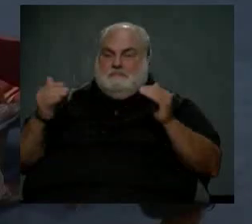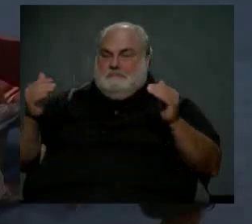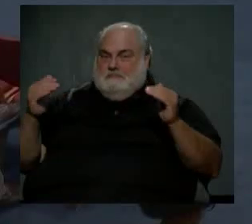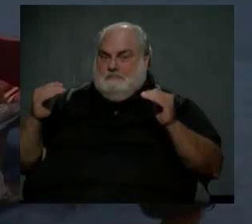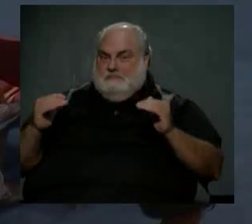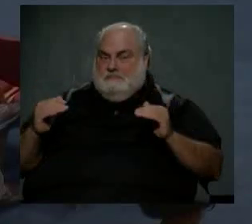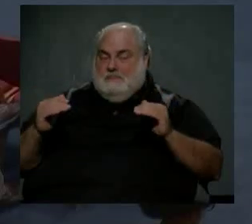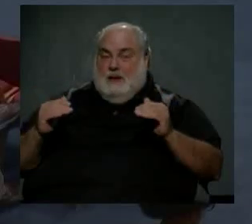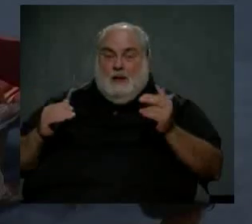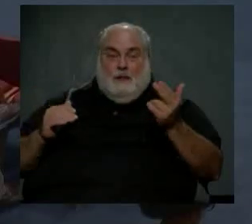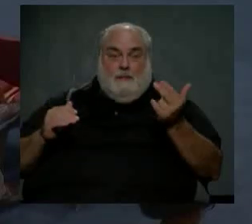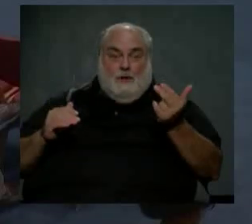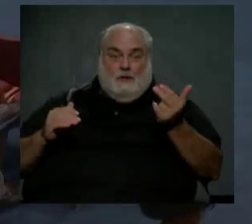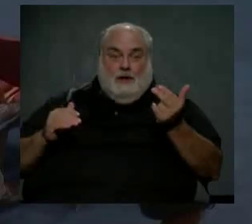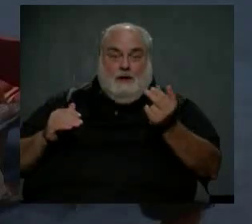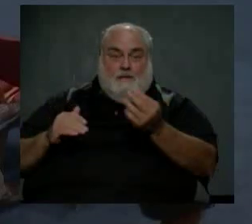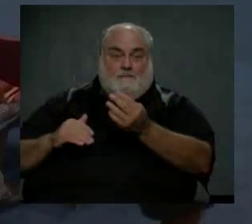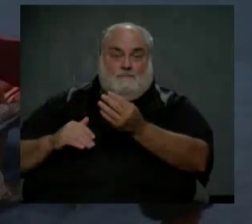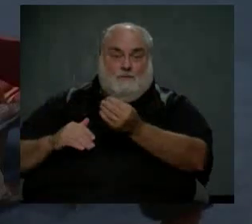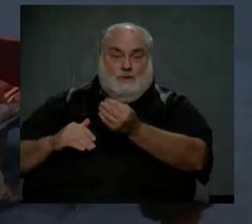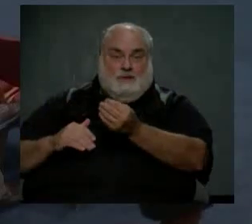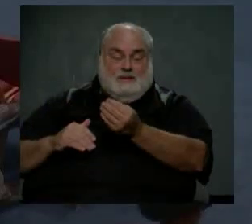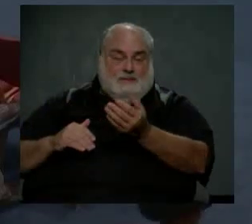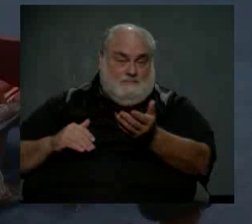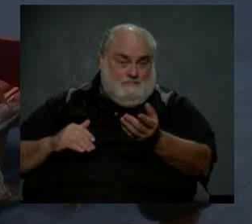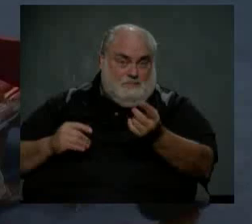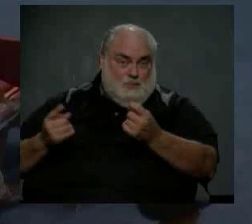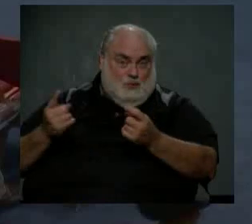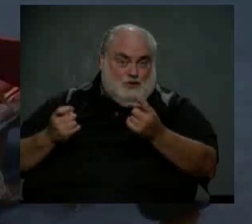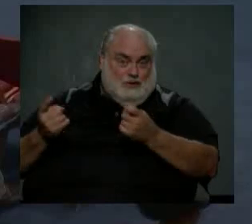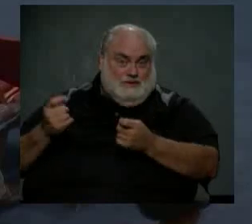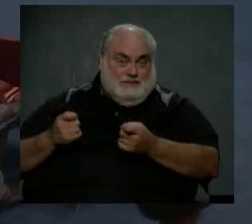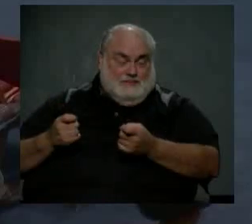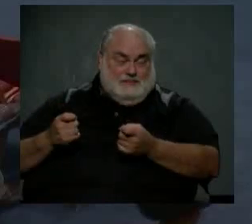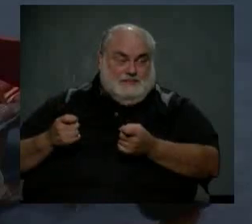Items 13 or 14?